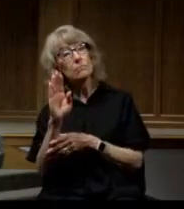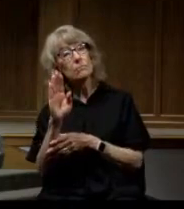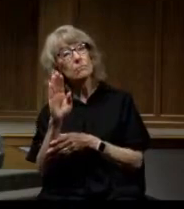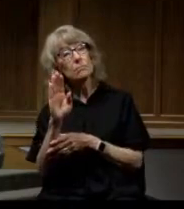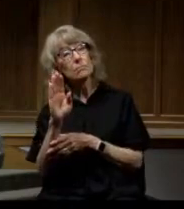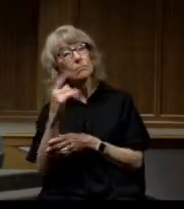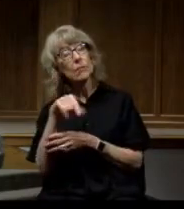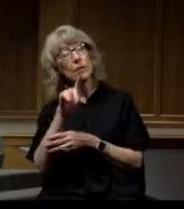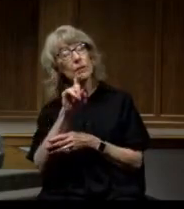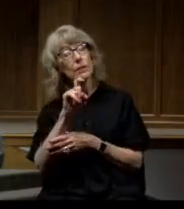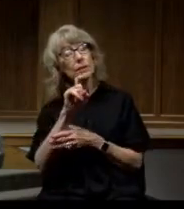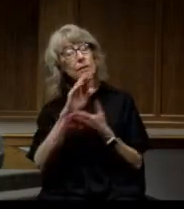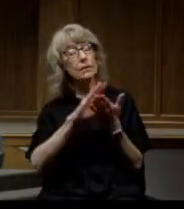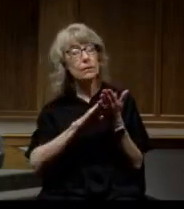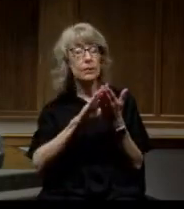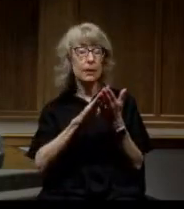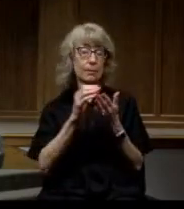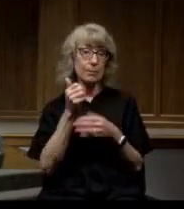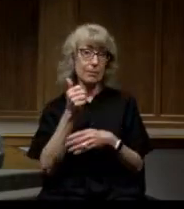Do you need to forgive yourself?